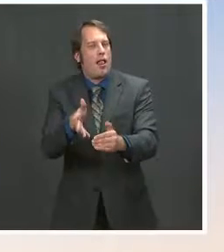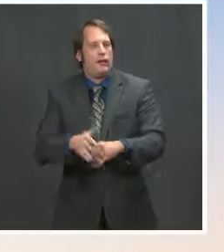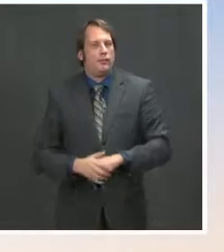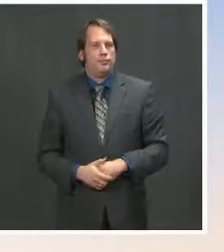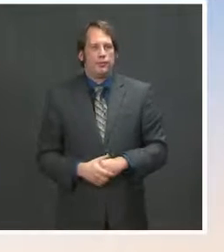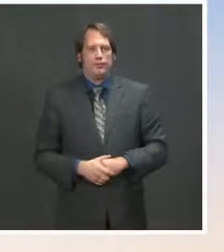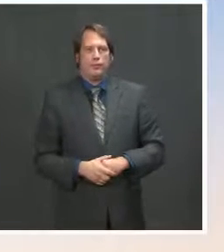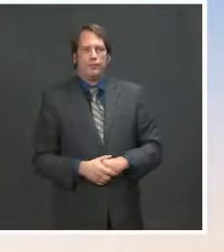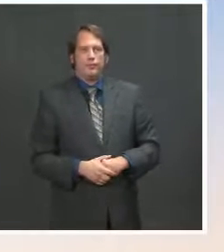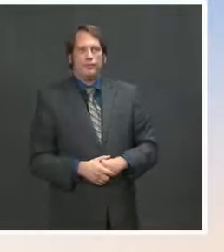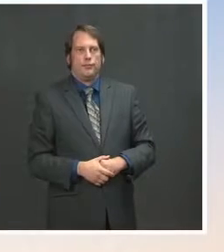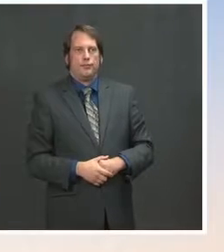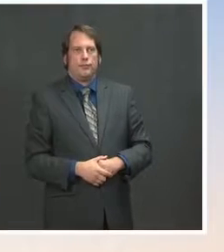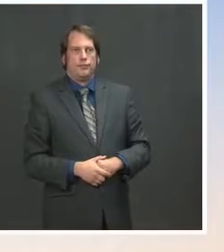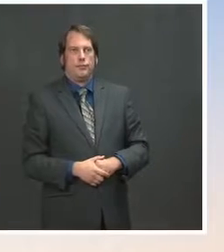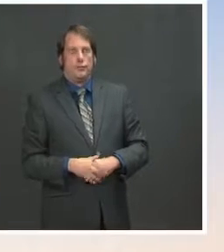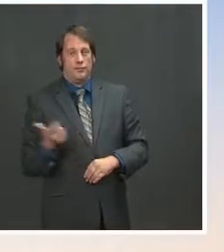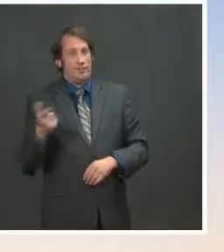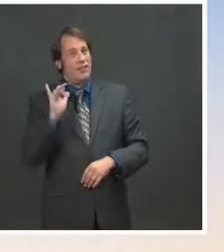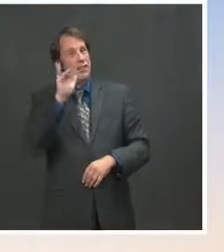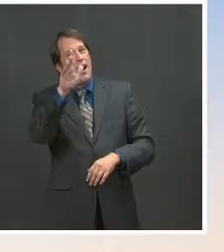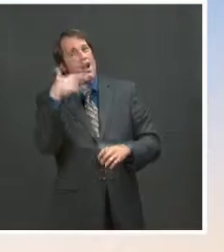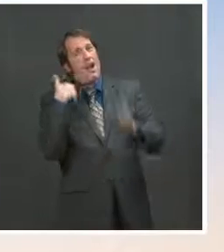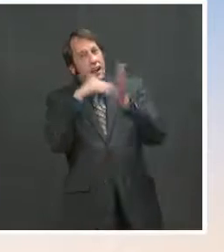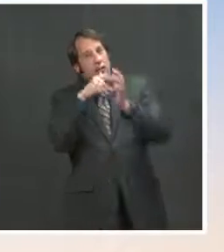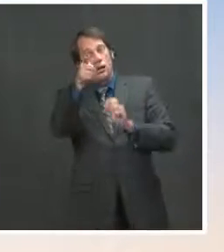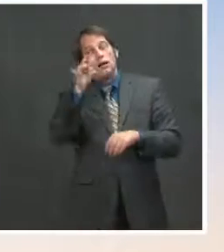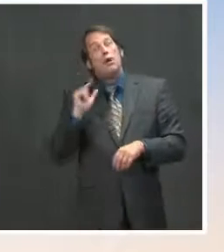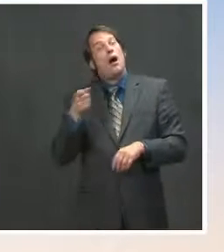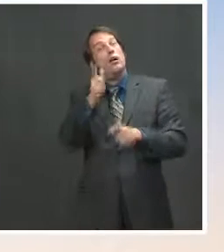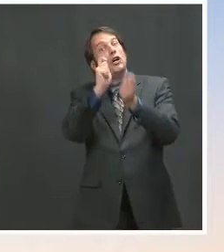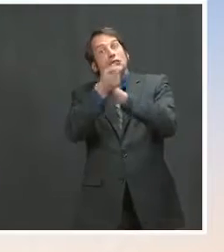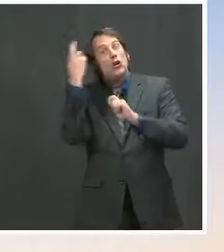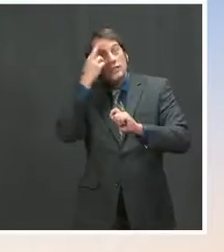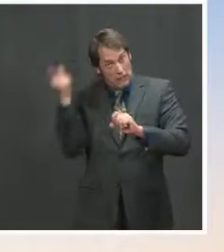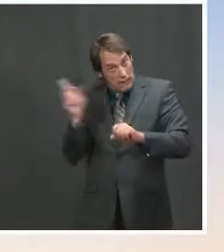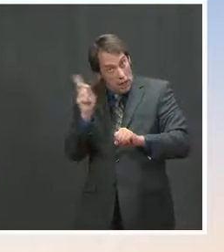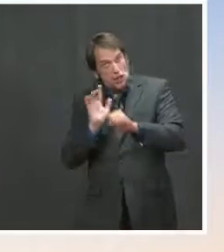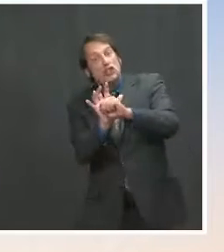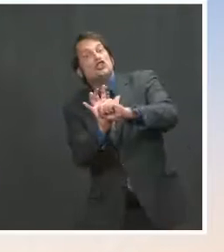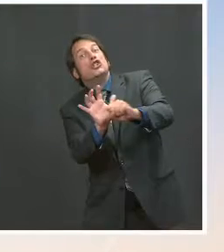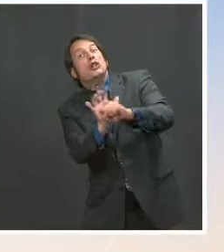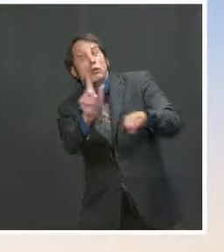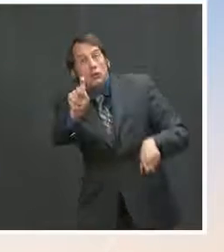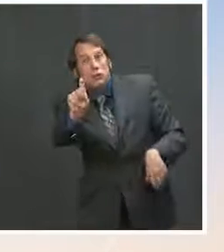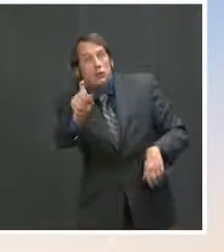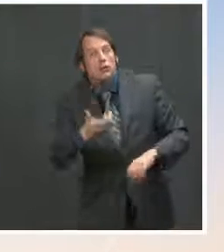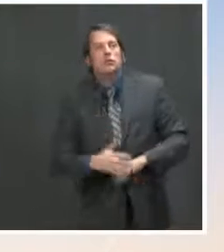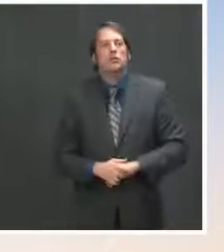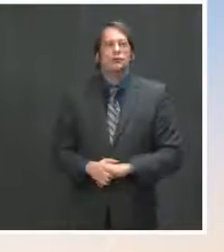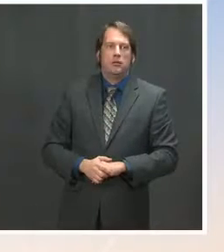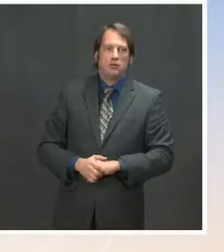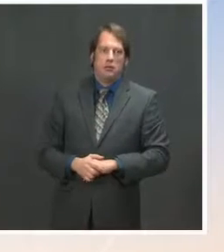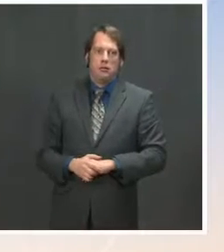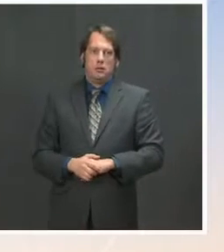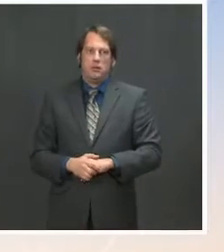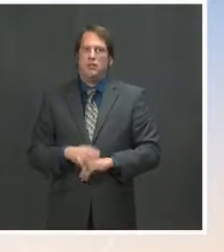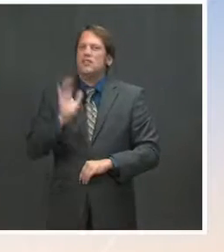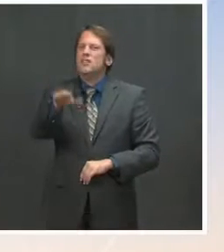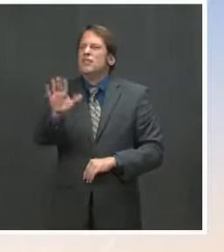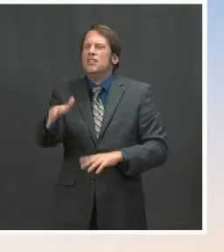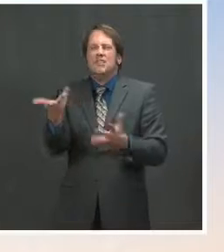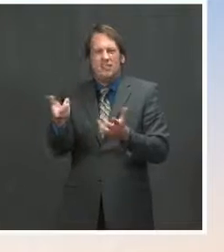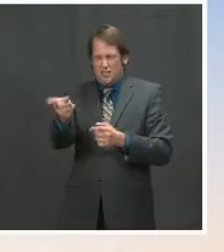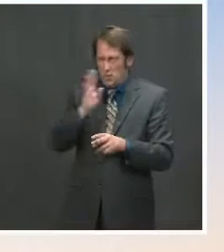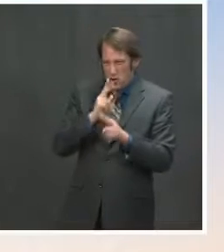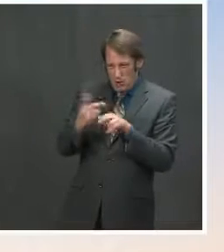that. If you're asking a question. I'm asking about the pushback from progressives on Capitol Hill. But what was our change from the morning to the